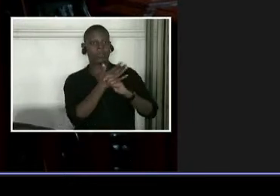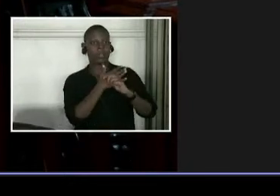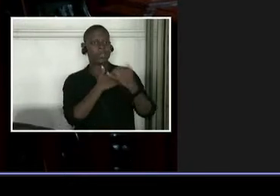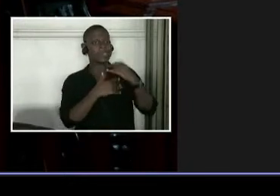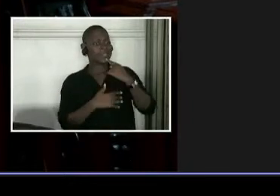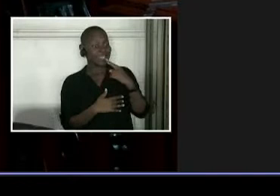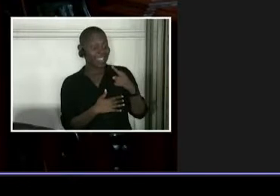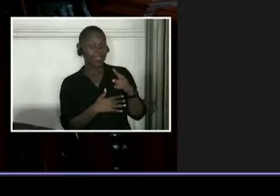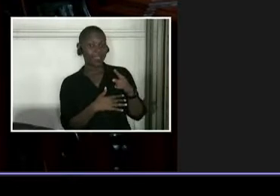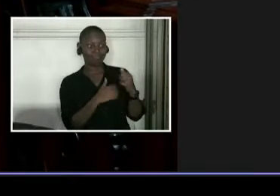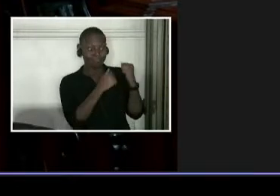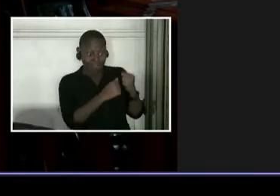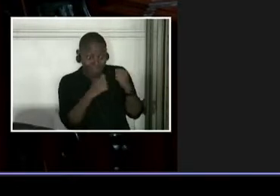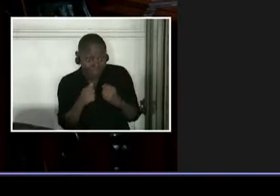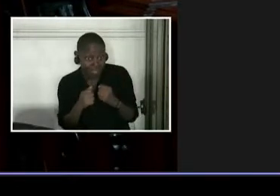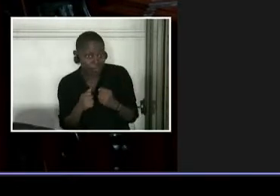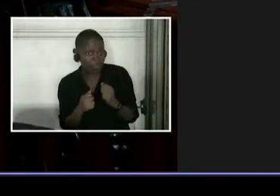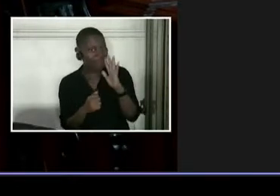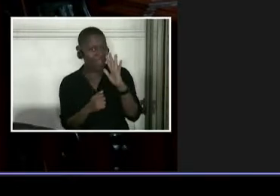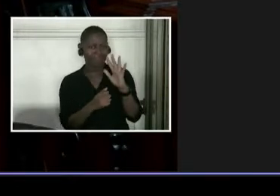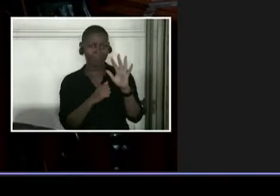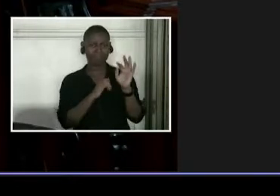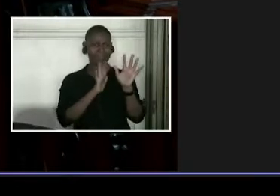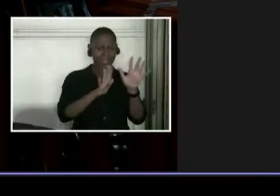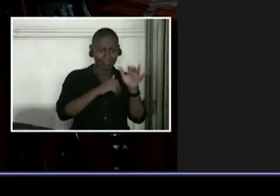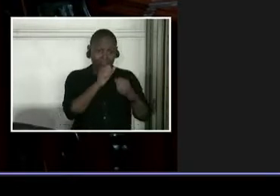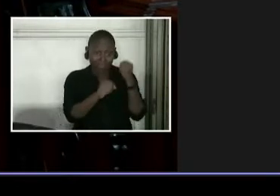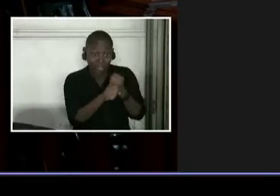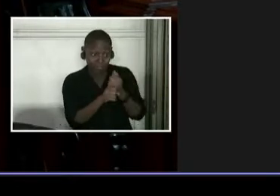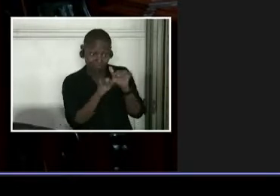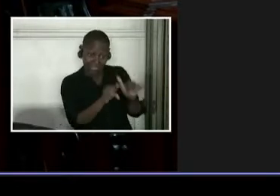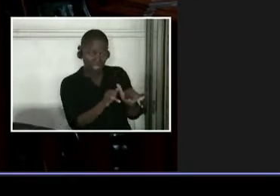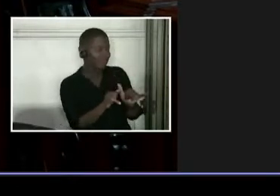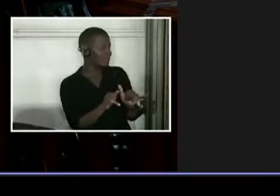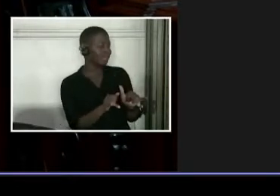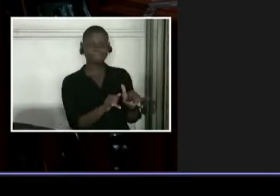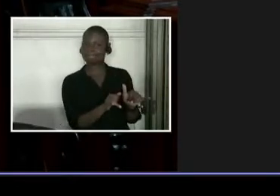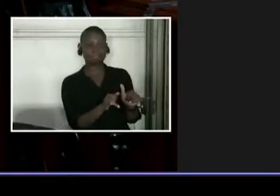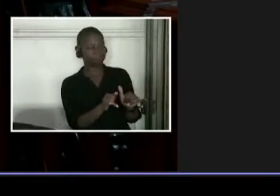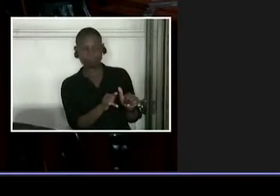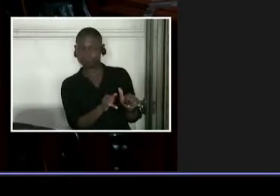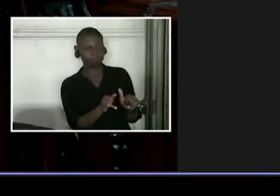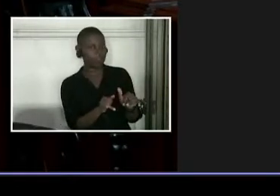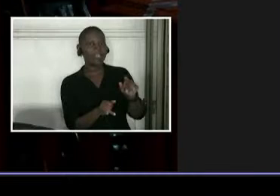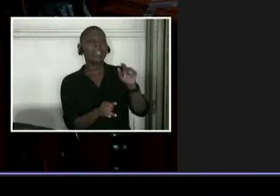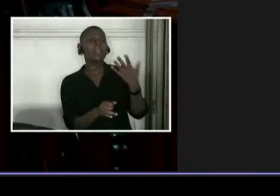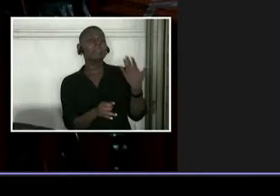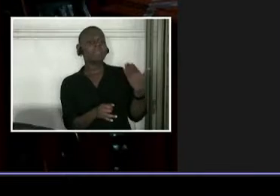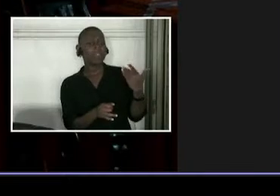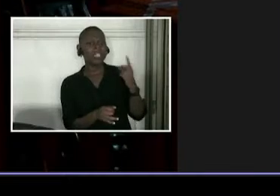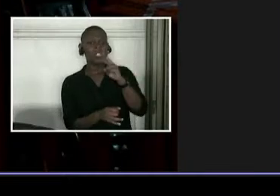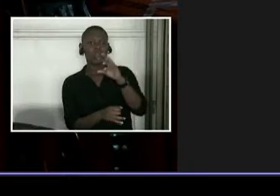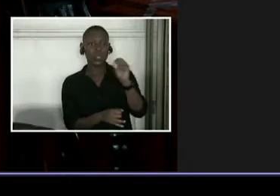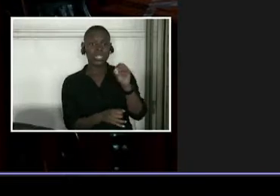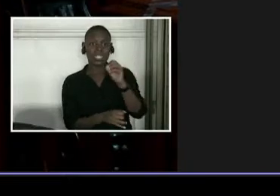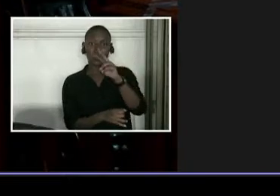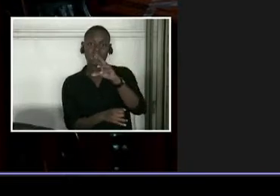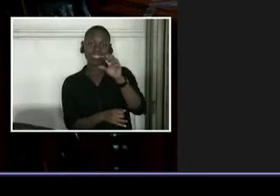stay there for the next 5 to 10 years. But we had a disaster that occurred in